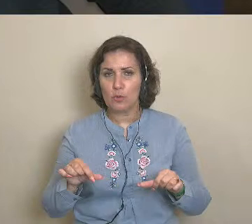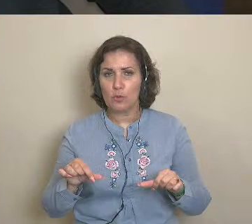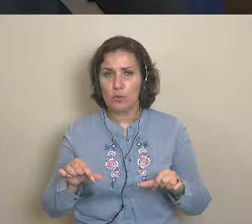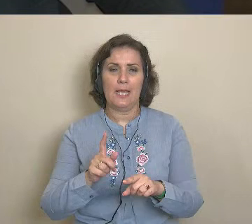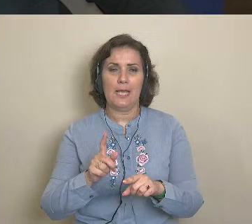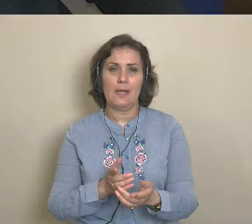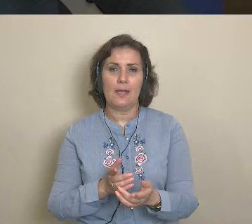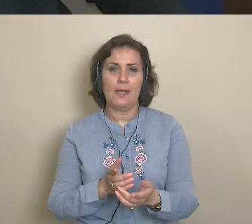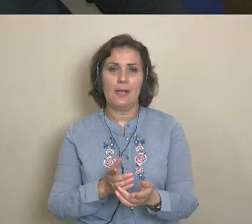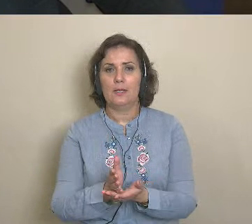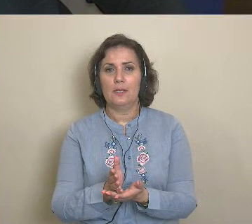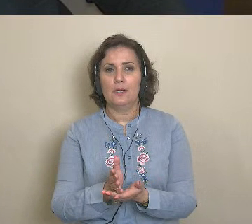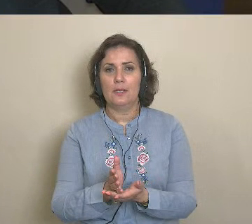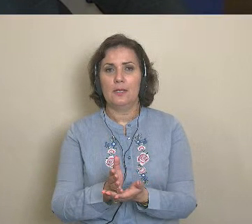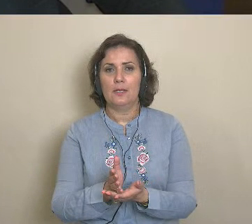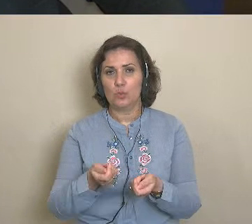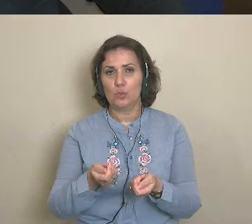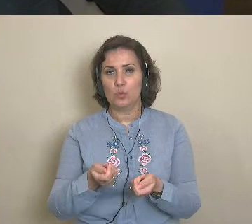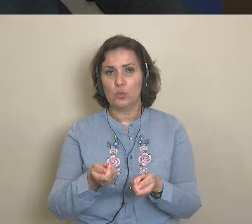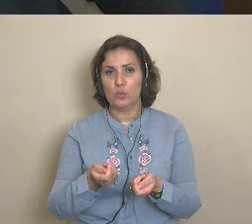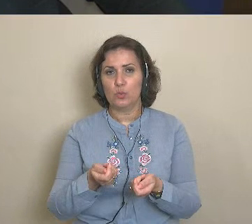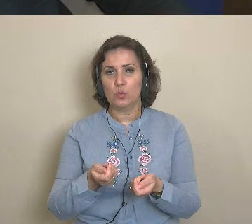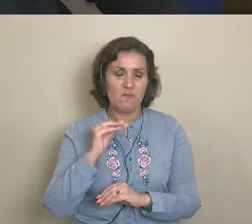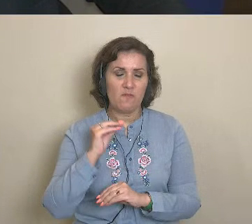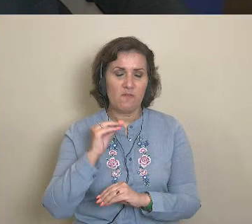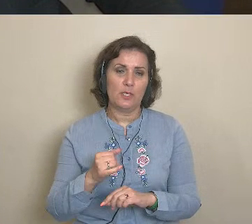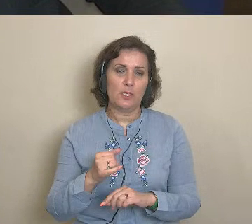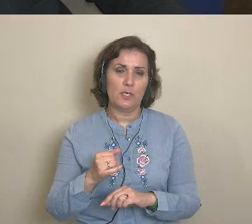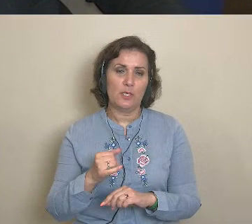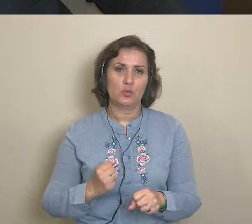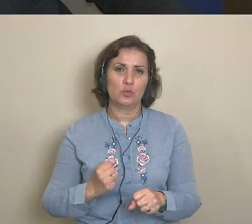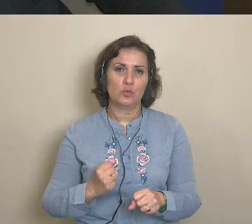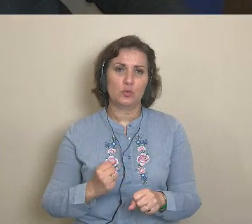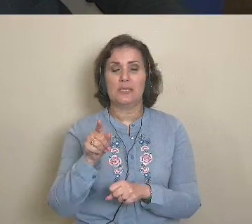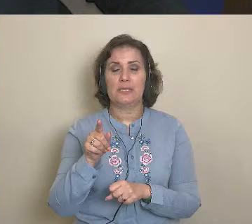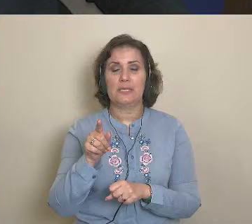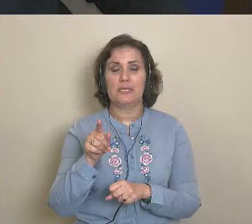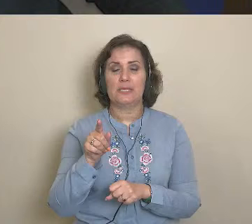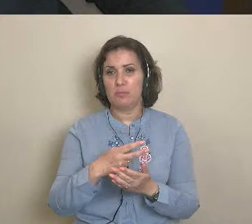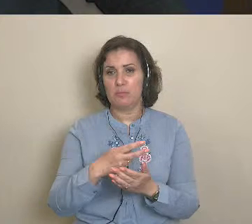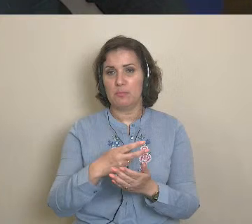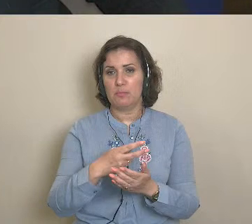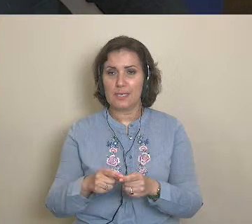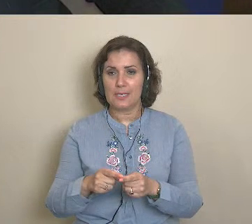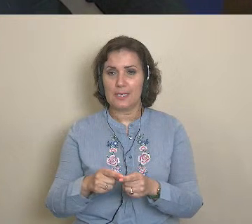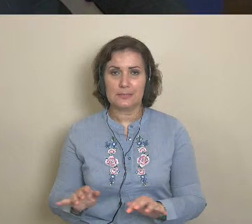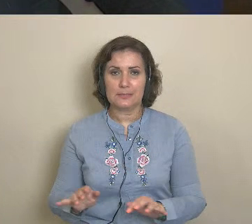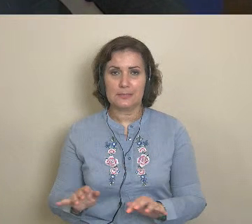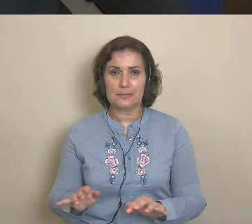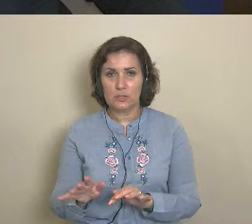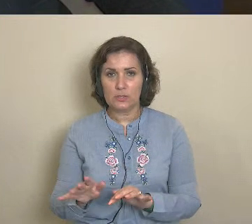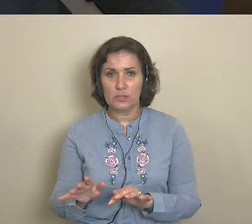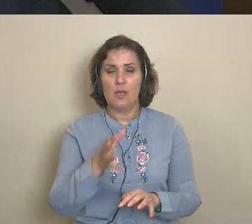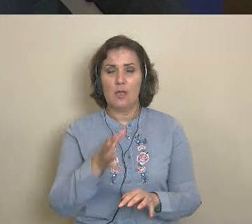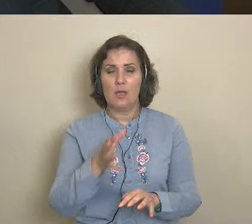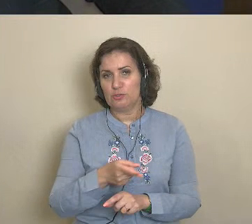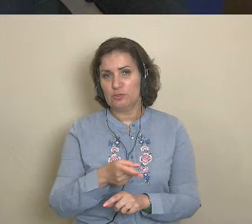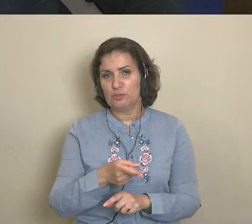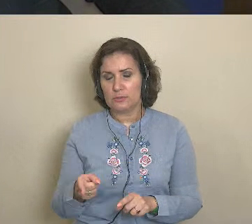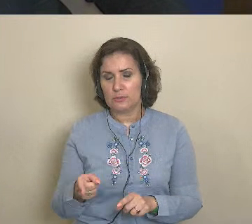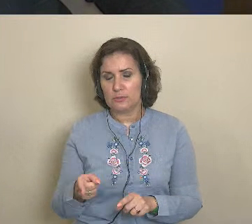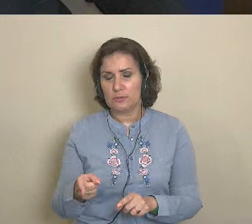we have recommendations issued by the CC where we say that